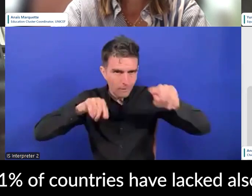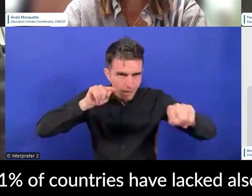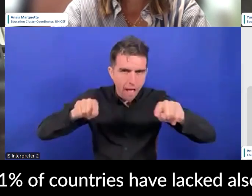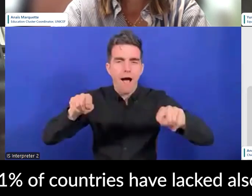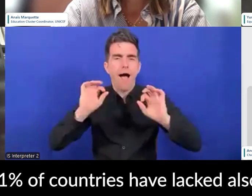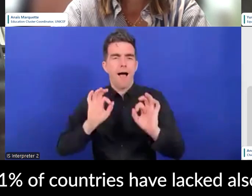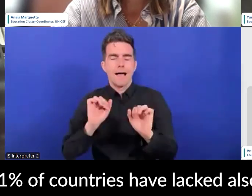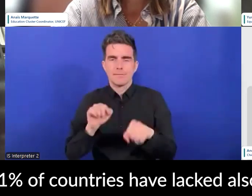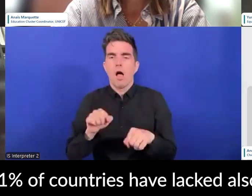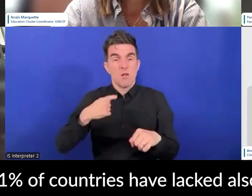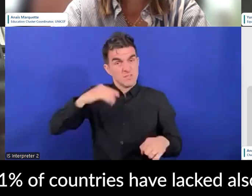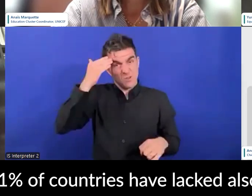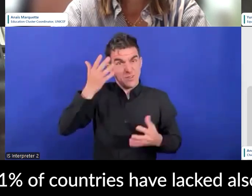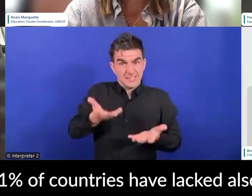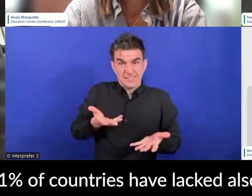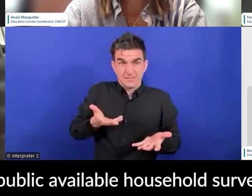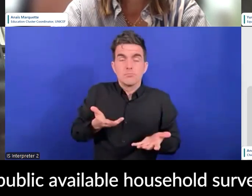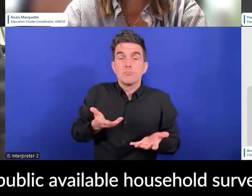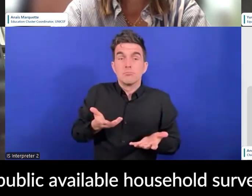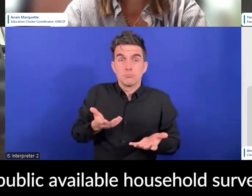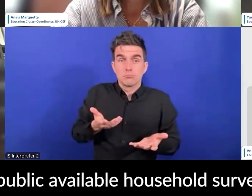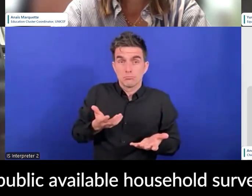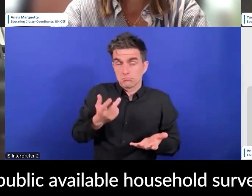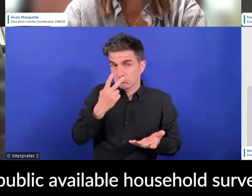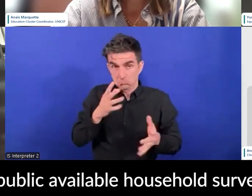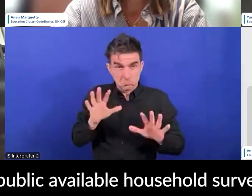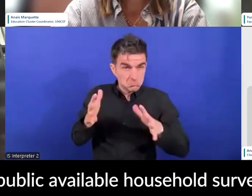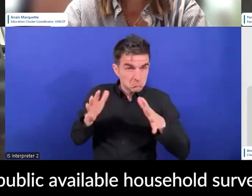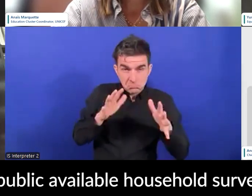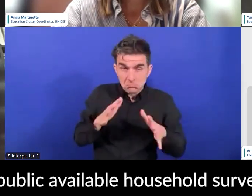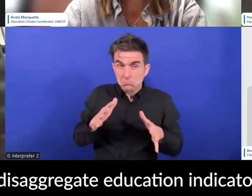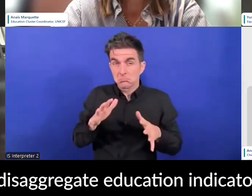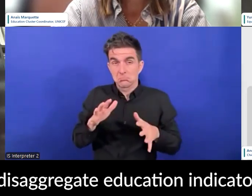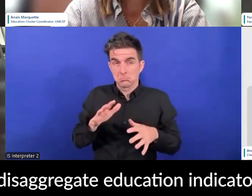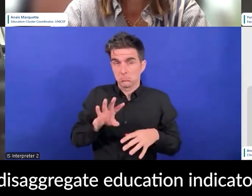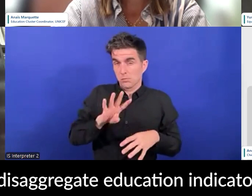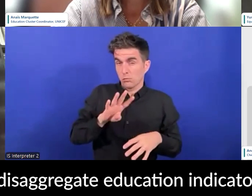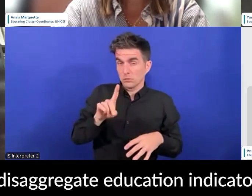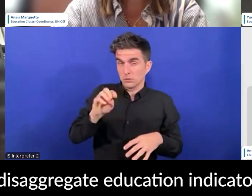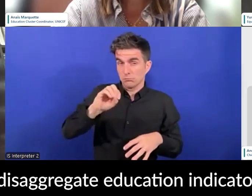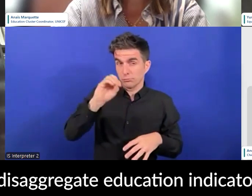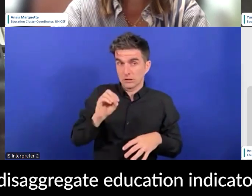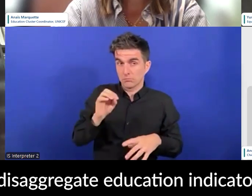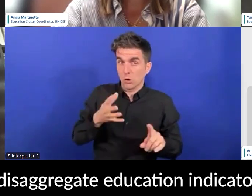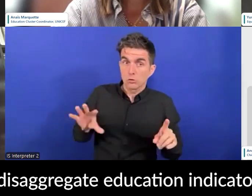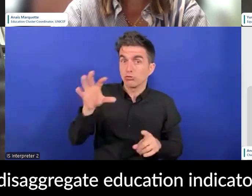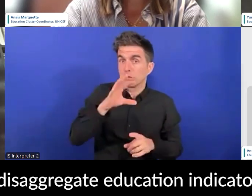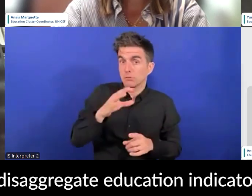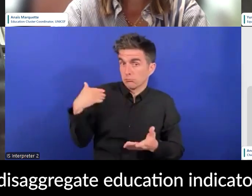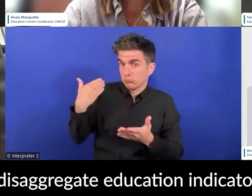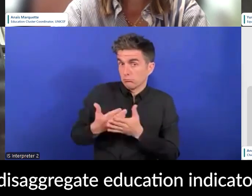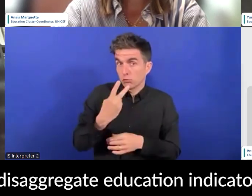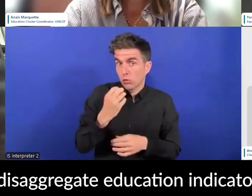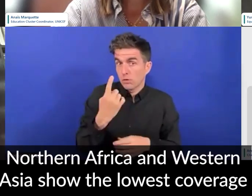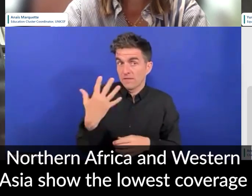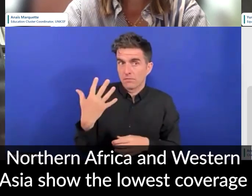of countries have lacked also a public available household survey to disaggregate education